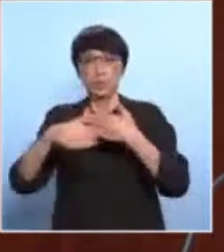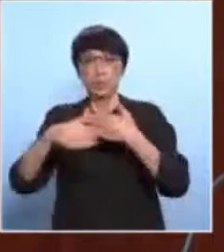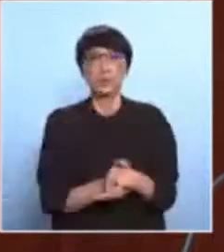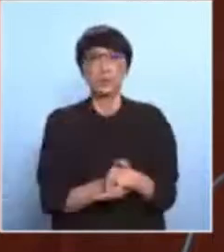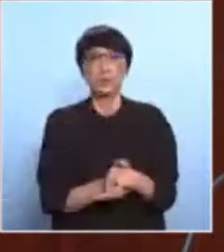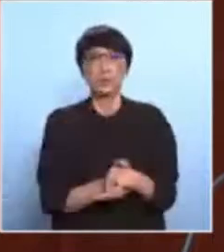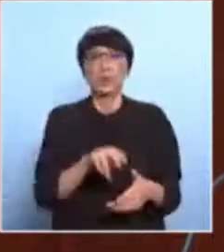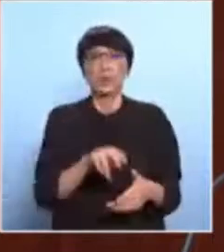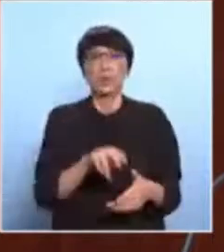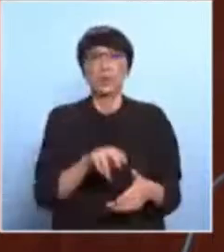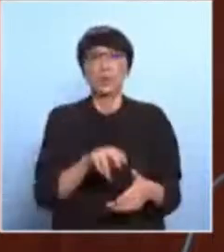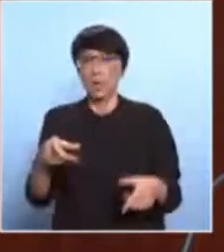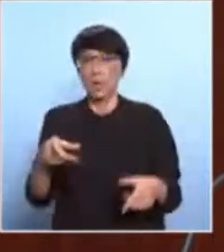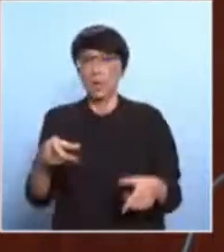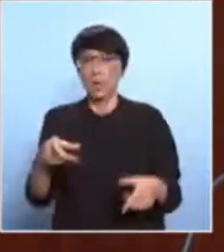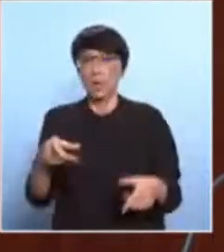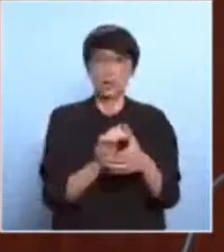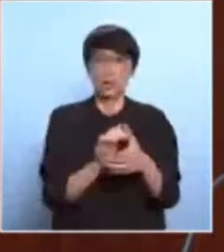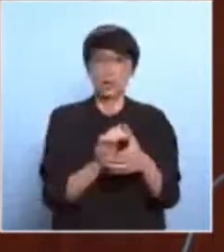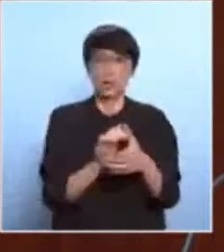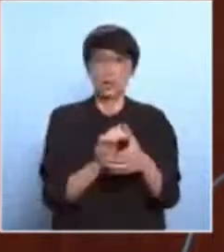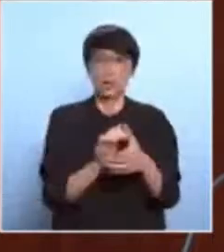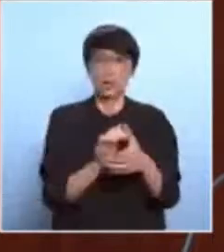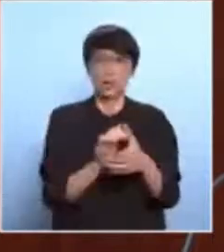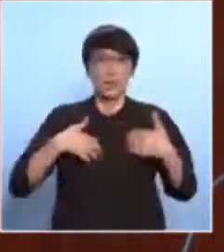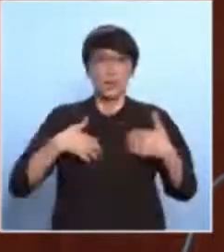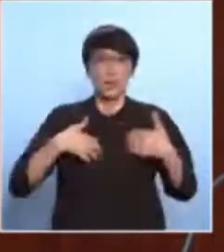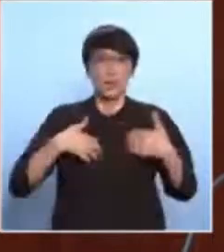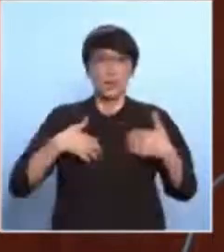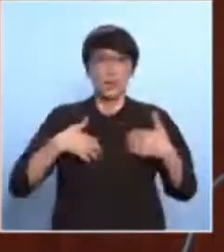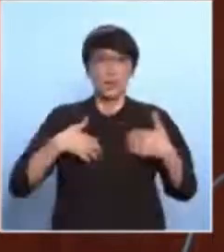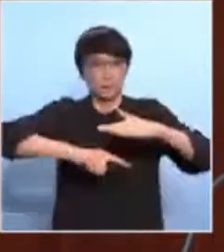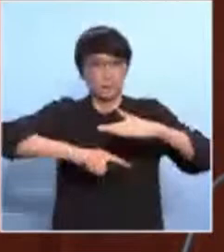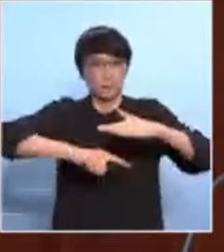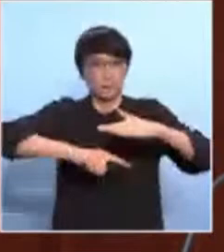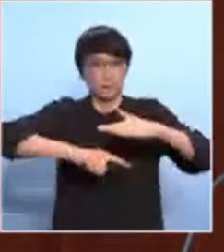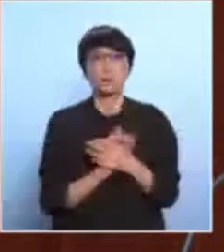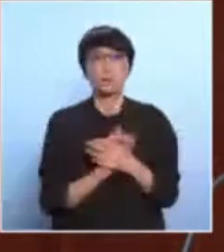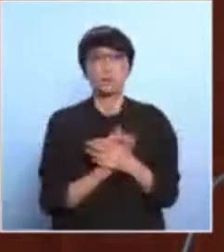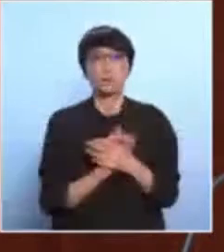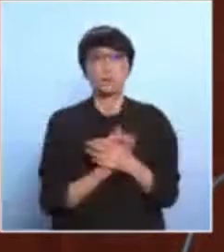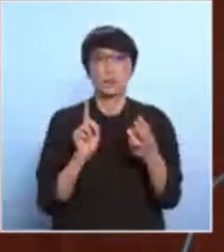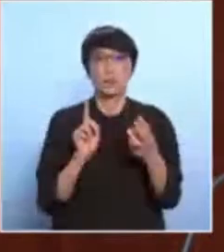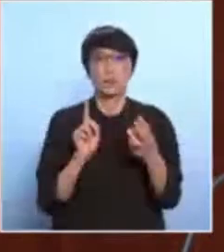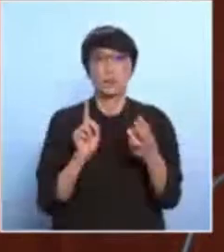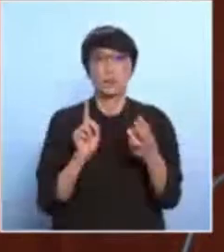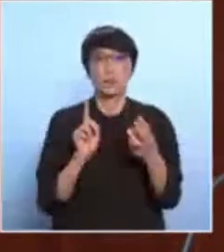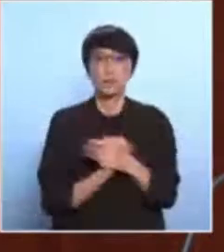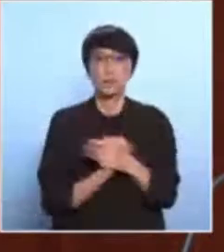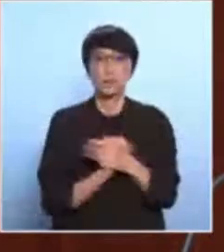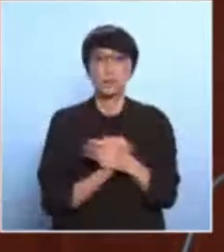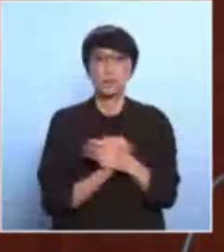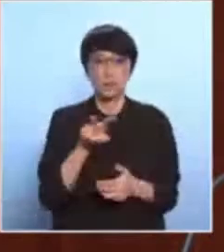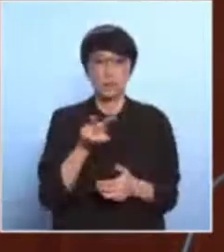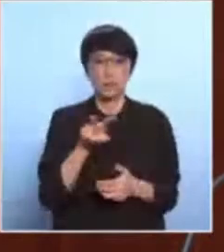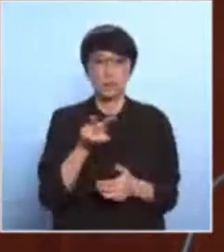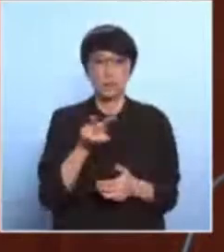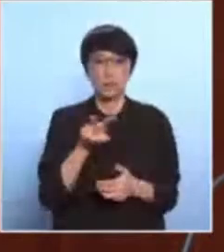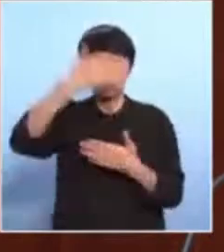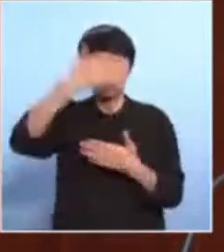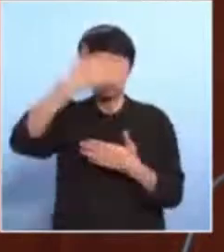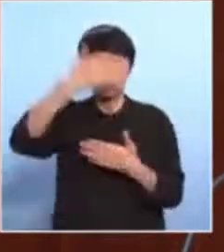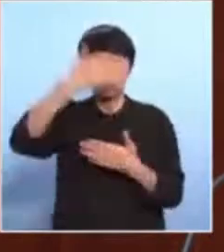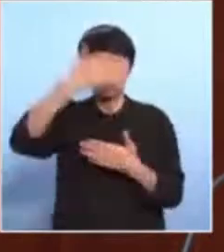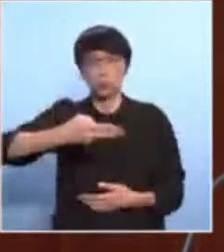notices. Second, proactively identify high-risk buildings and enhance the capabilities of the BD to inspect such buildings